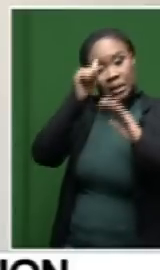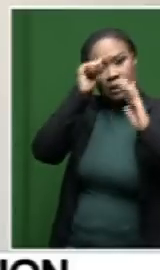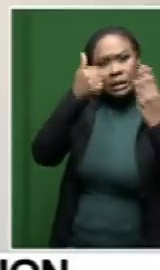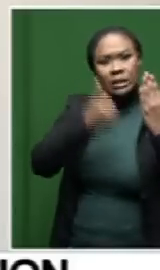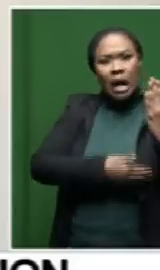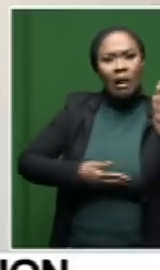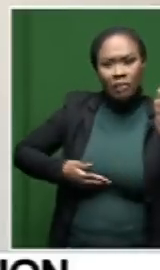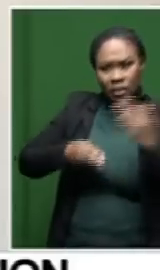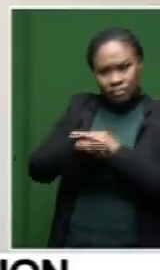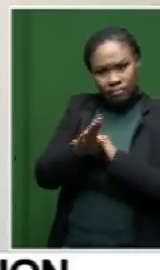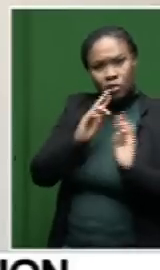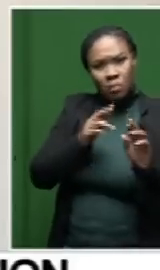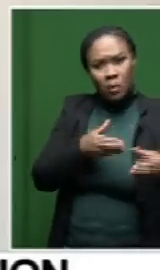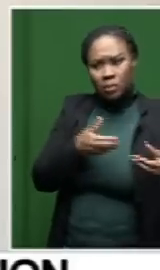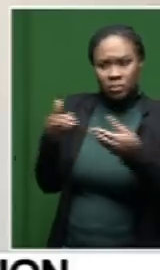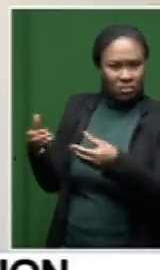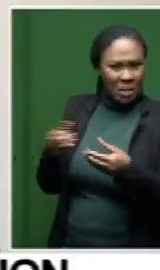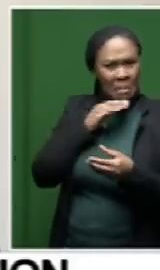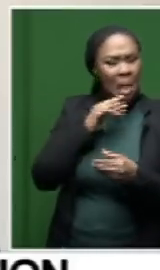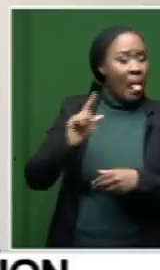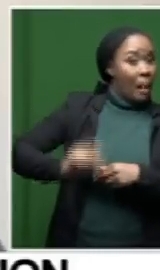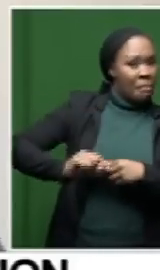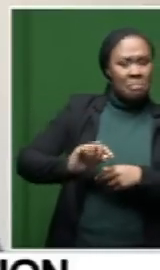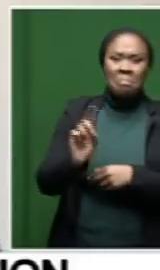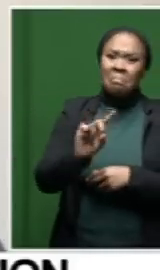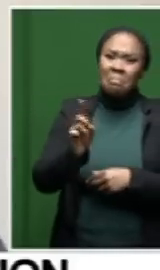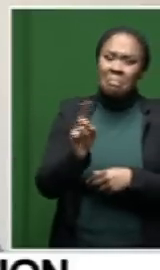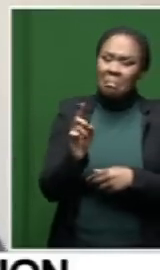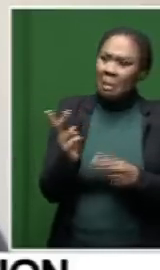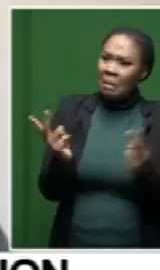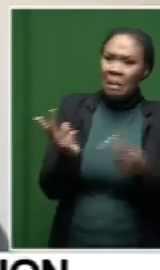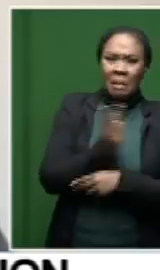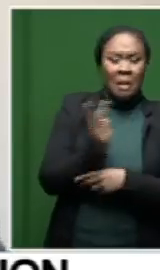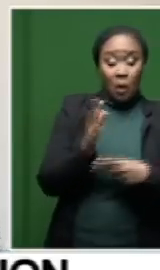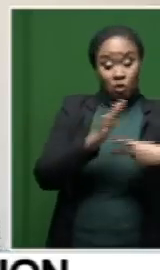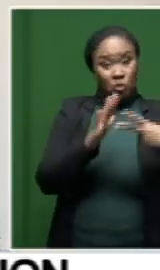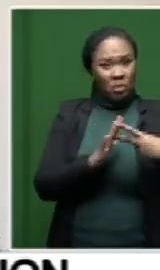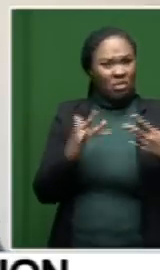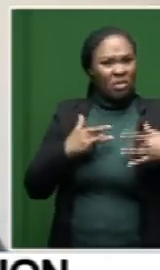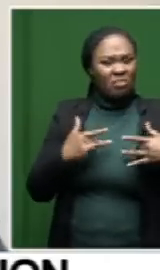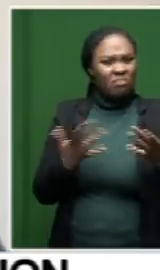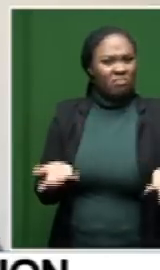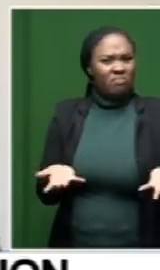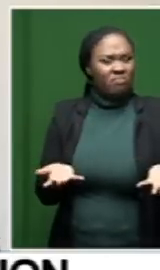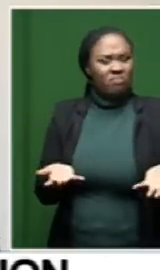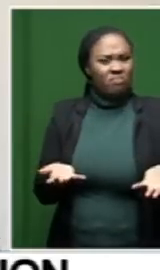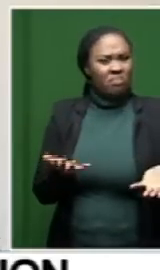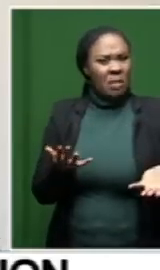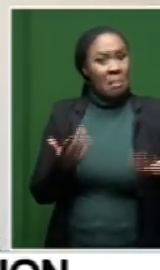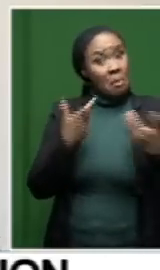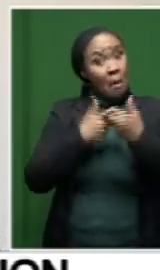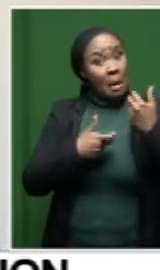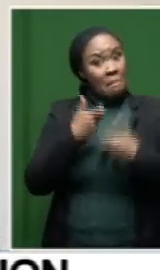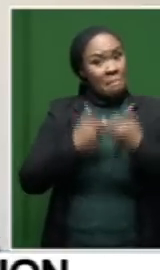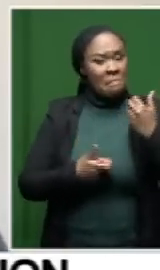untoward about those conversations. So nothing of the two concerns that have been raised actually raises a legal